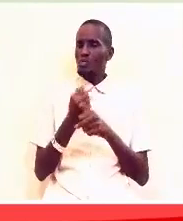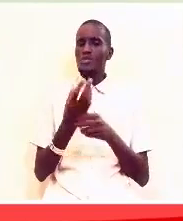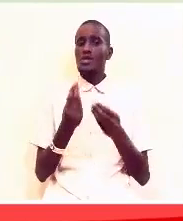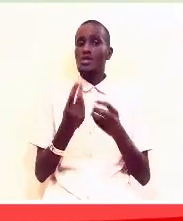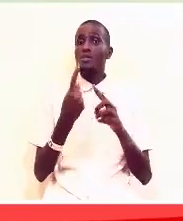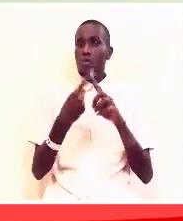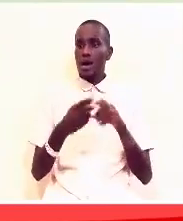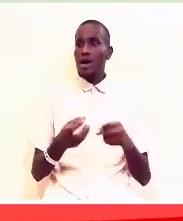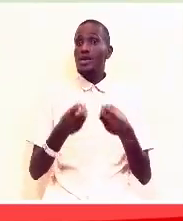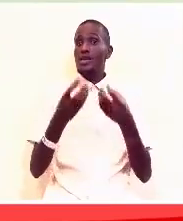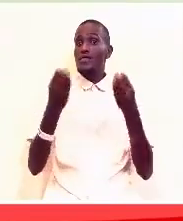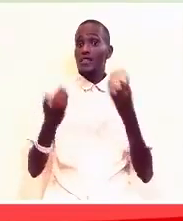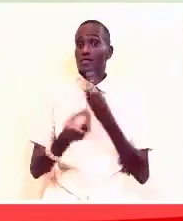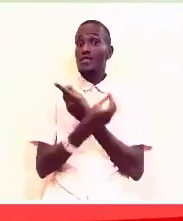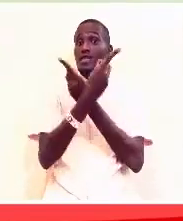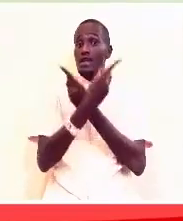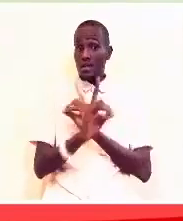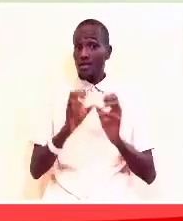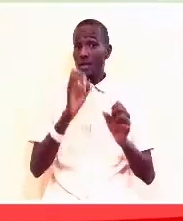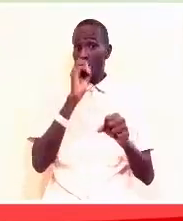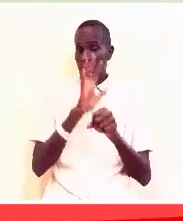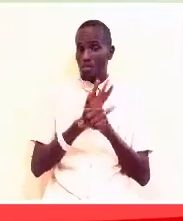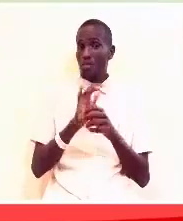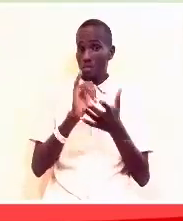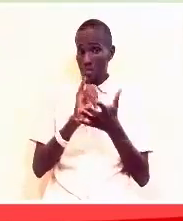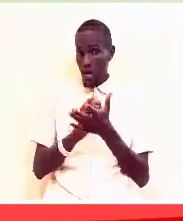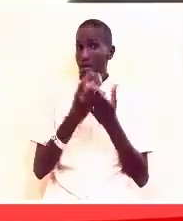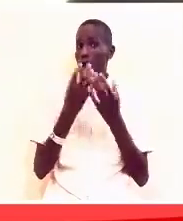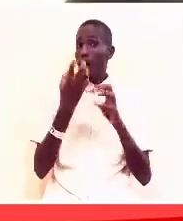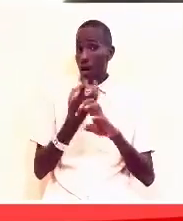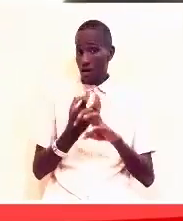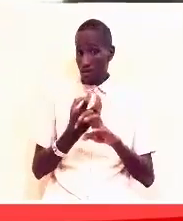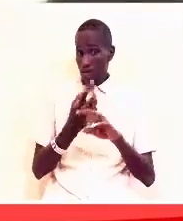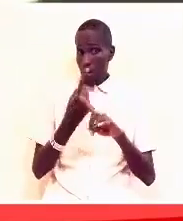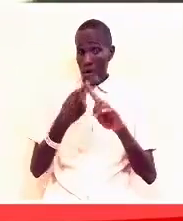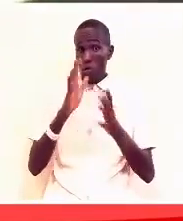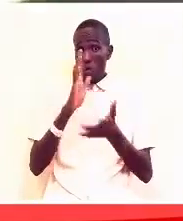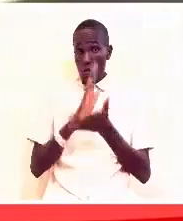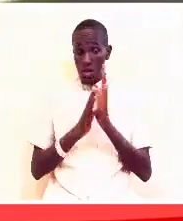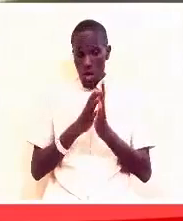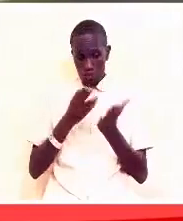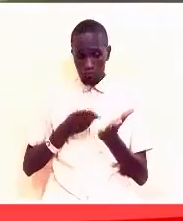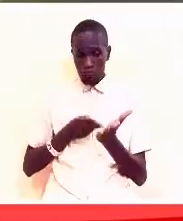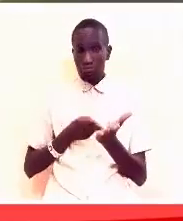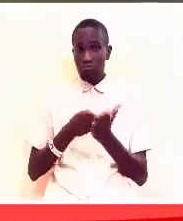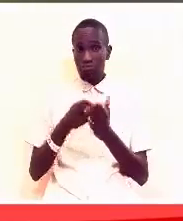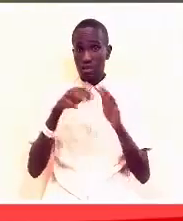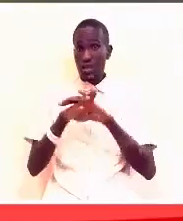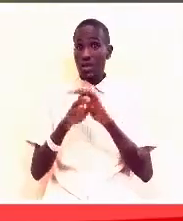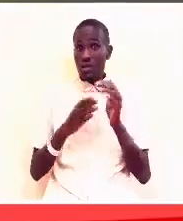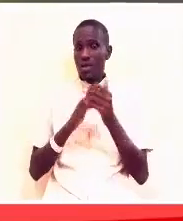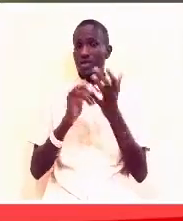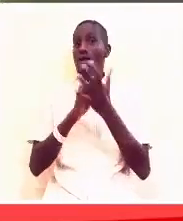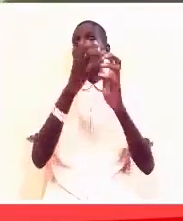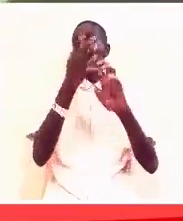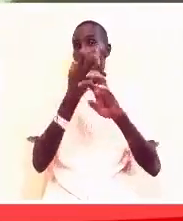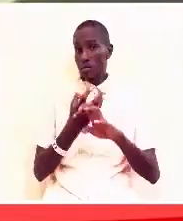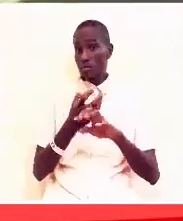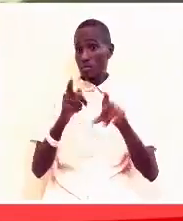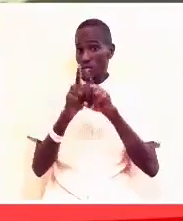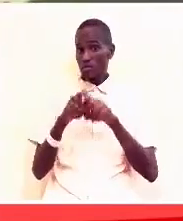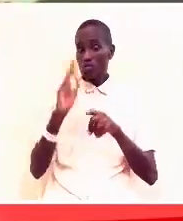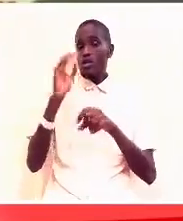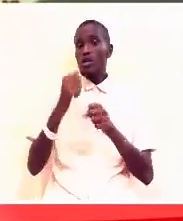we know that without integrity in leadership. Karua ni agathiriirie mutongoria wa kiama kia ODM